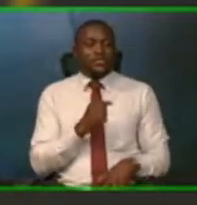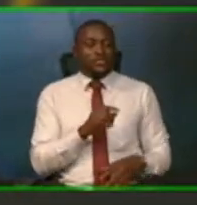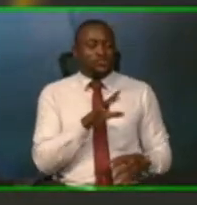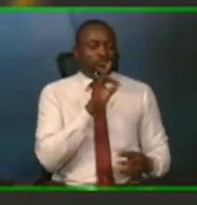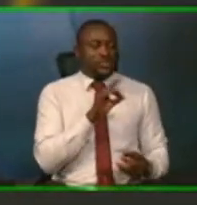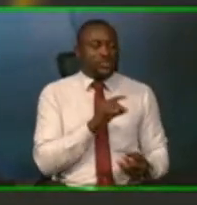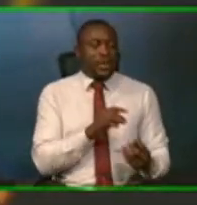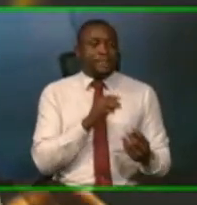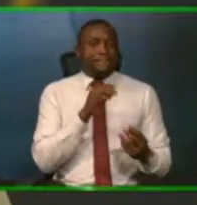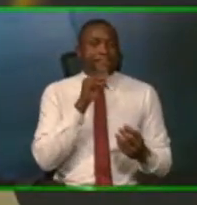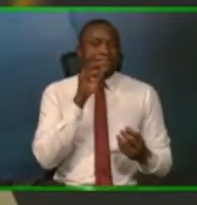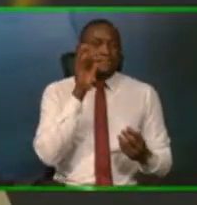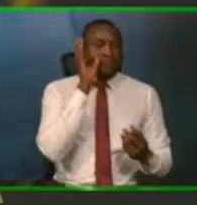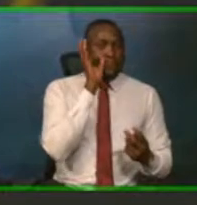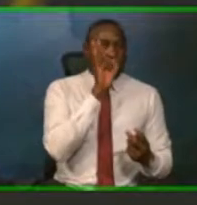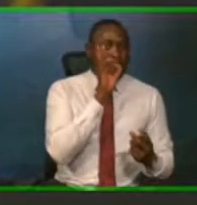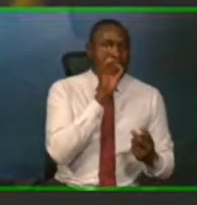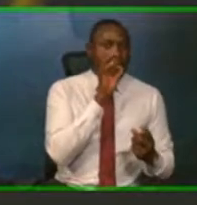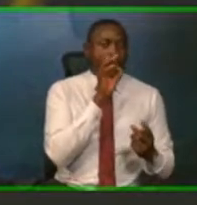or prayer.